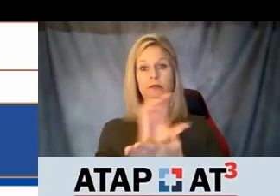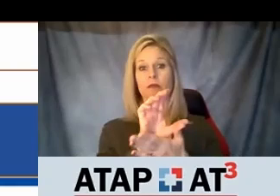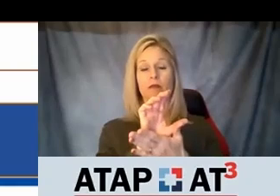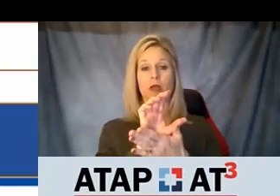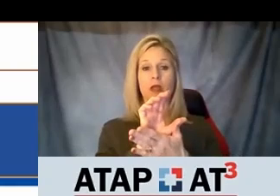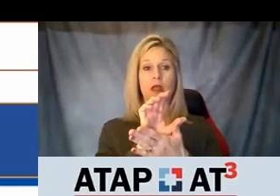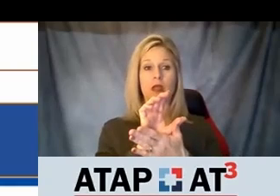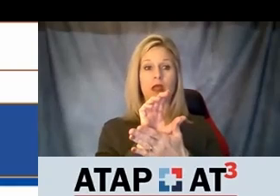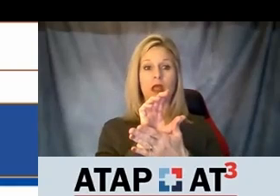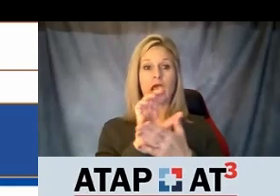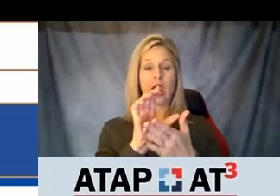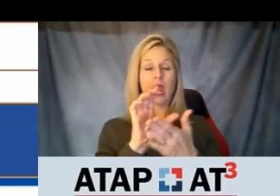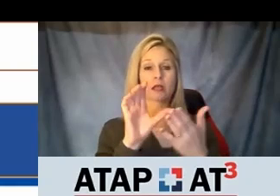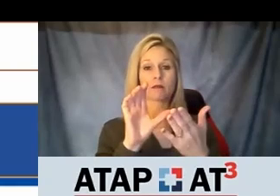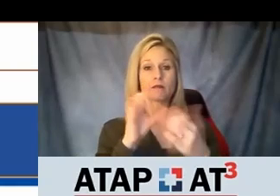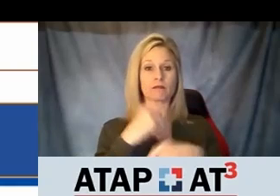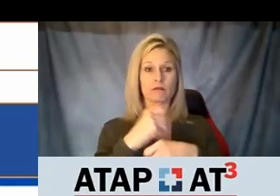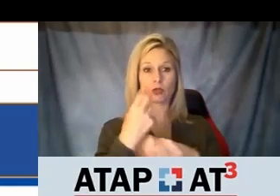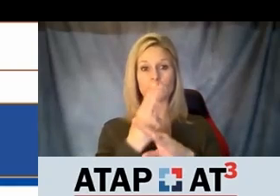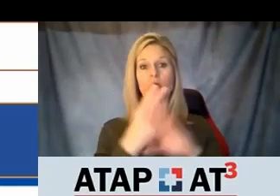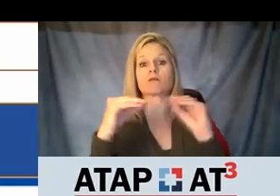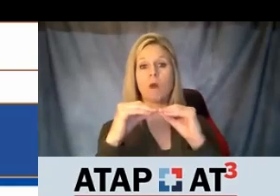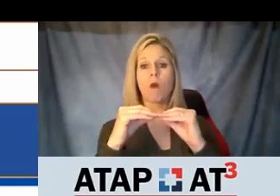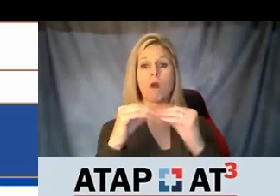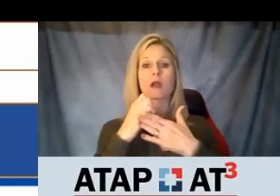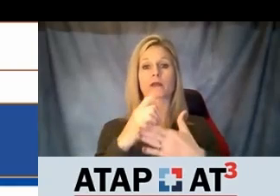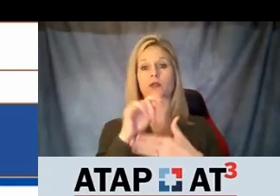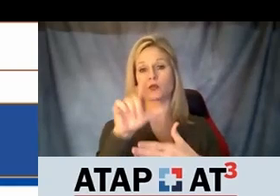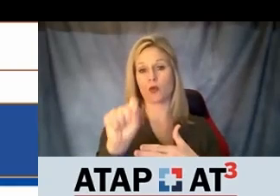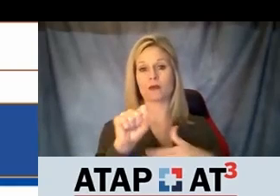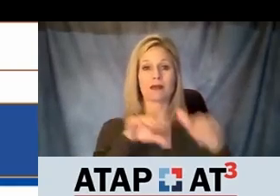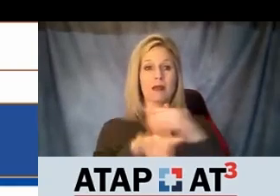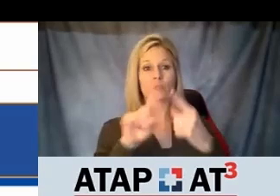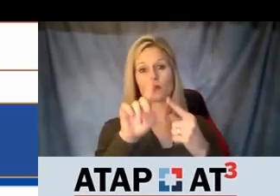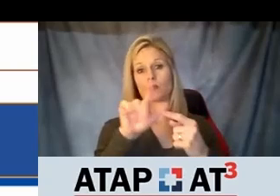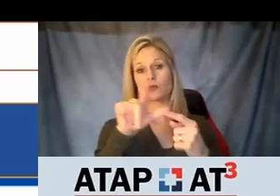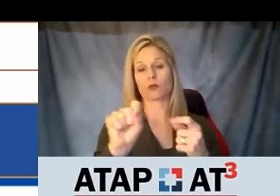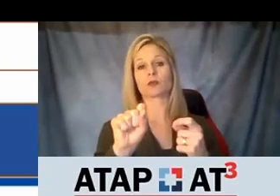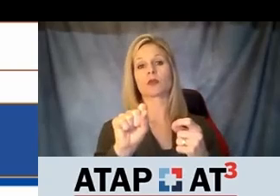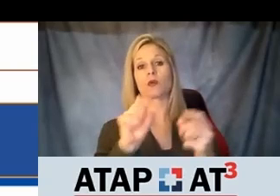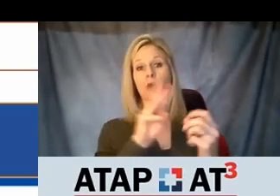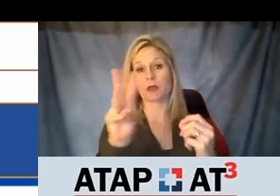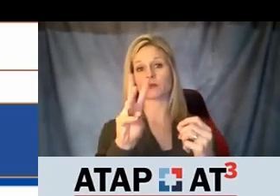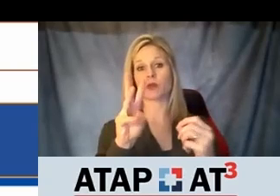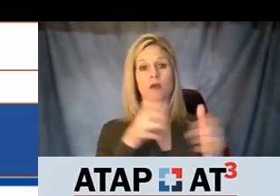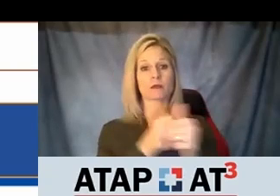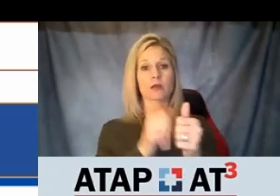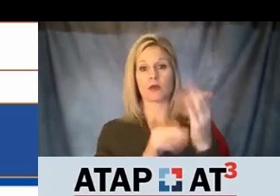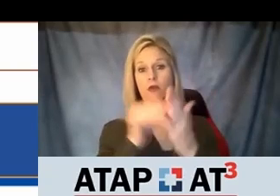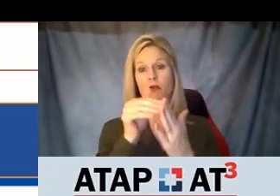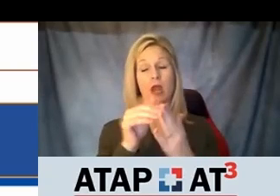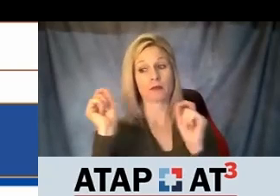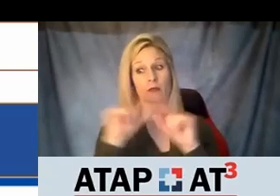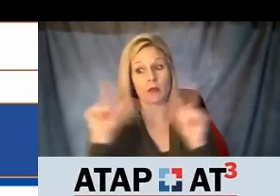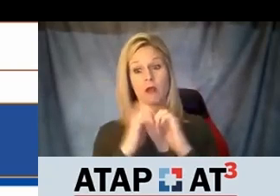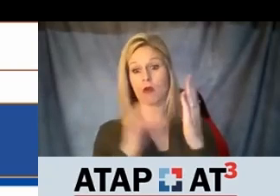to accommodation tools for people with disabilities, that the websites are updated regularly. I'm surprised by how